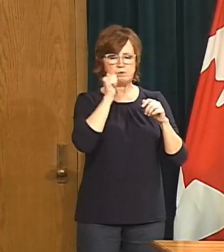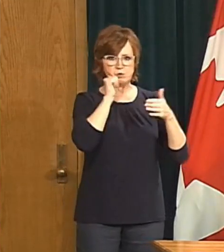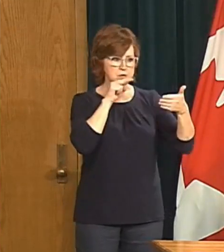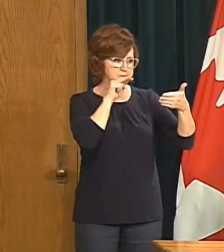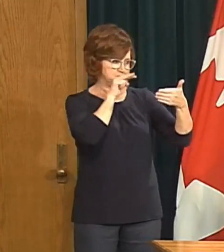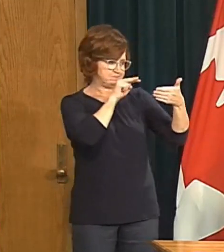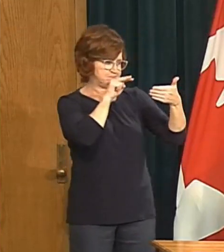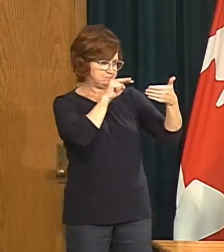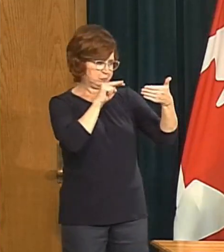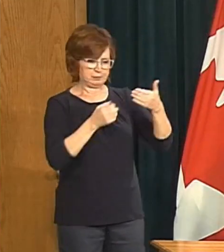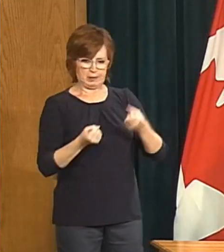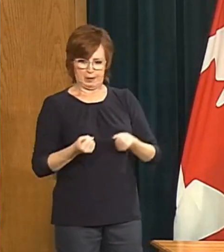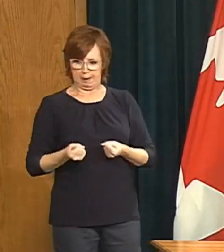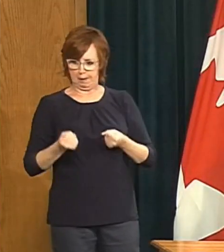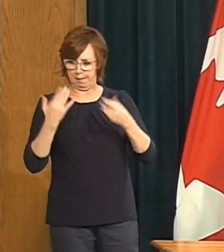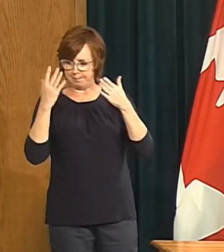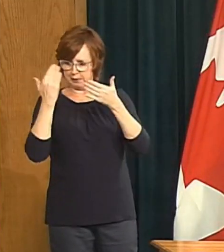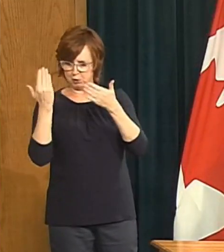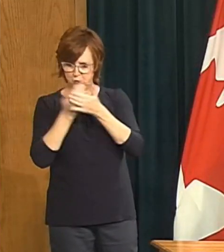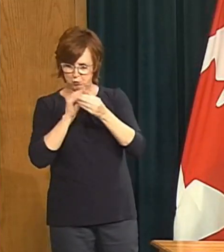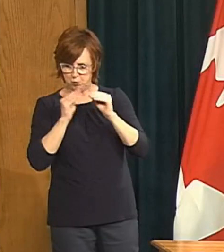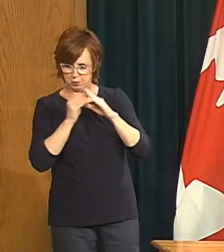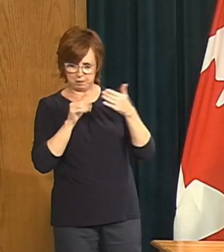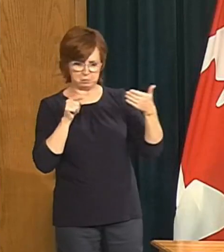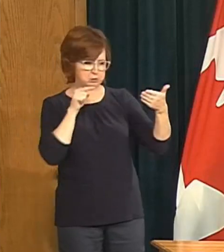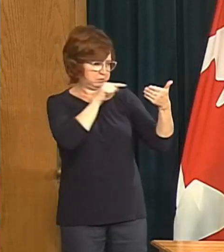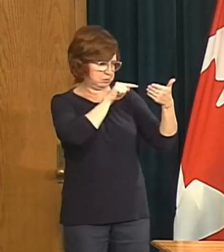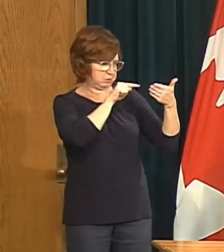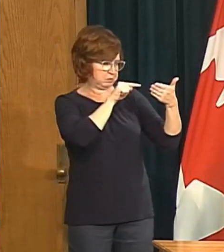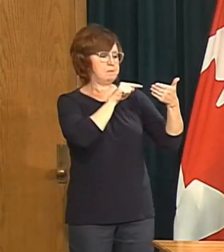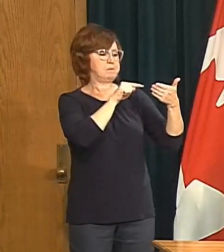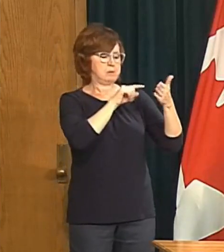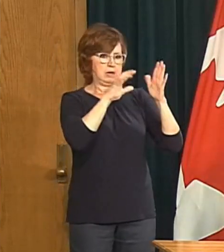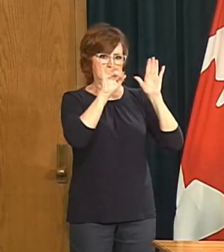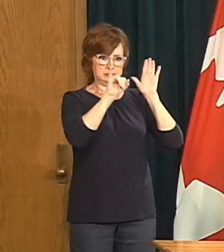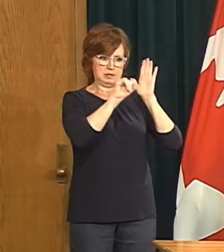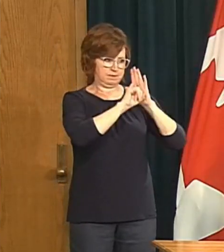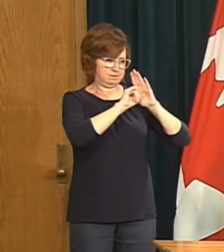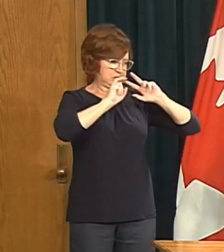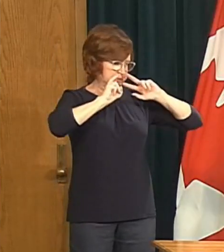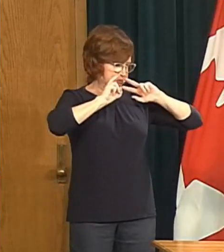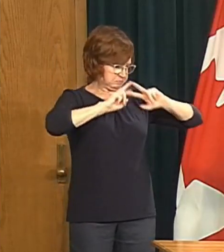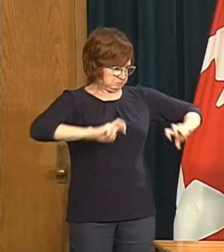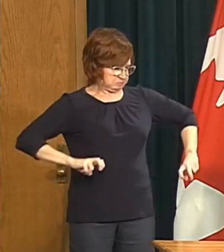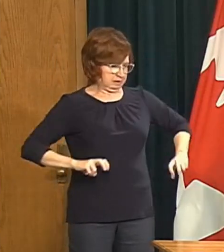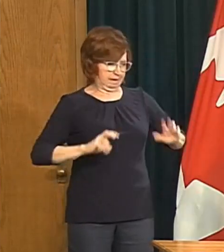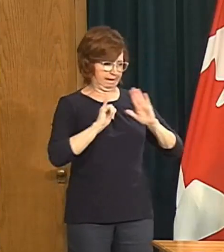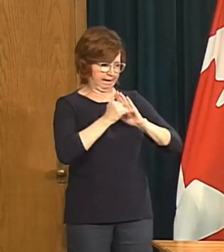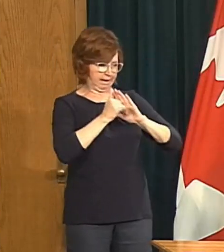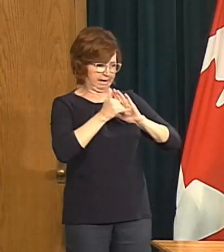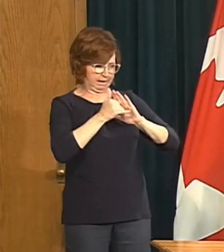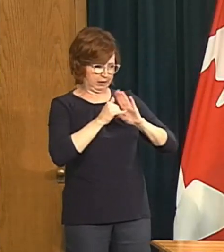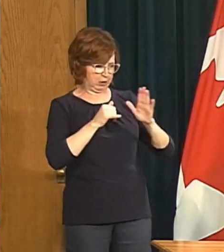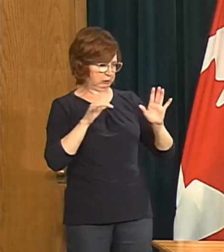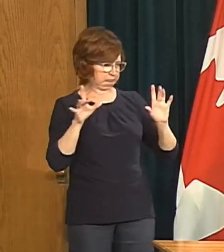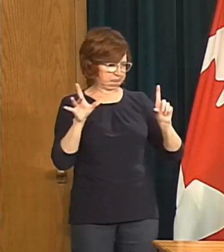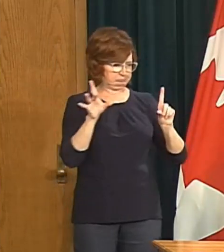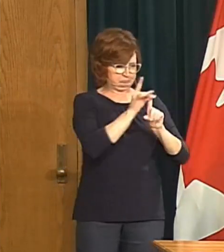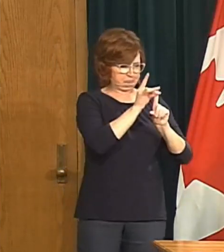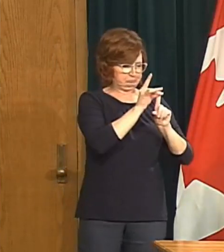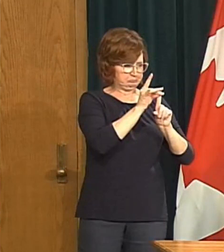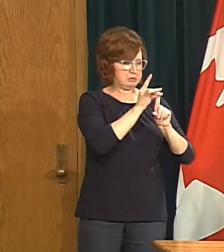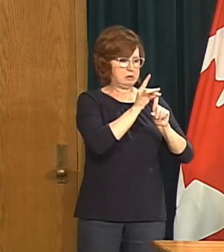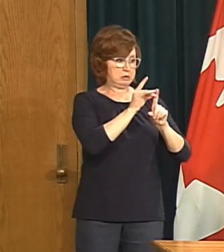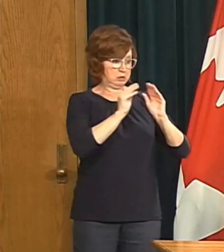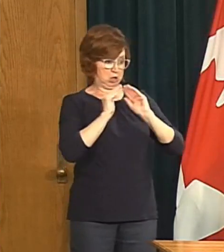cases, how they are coming in contact with the disease, whether that's through community transmission or